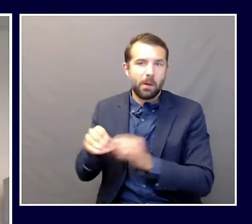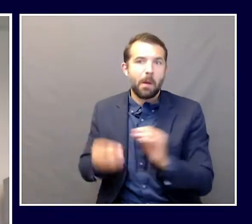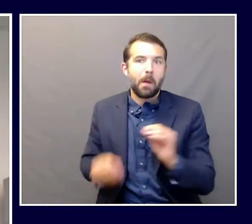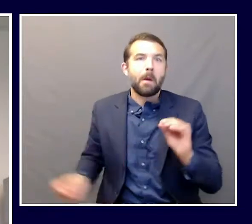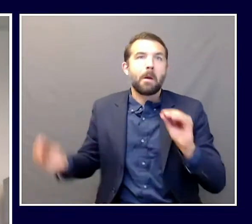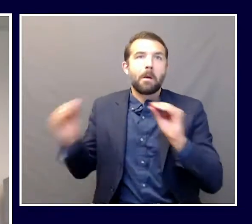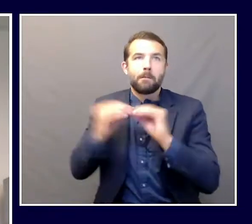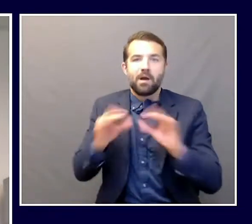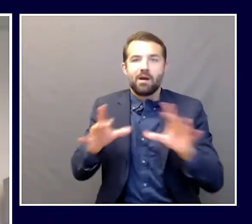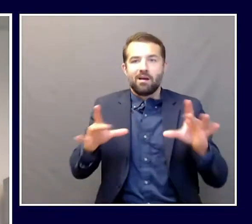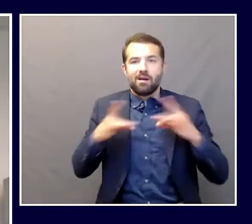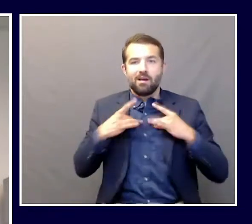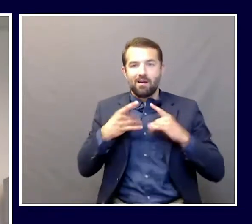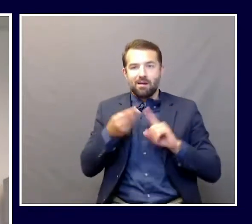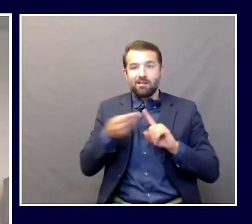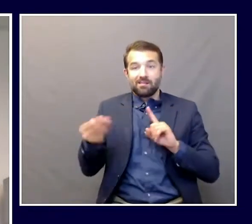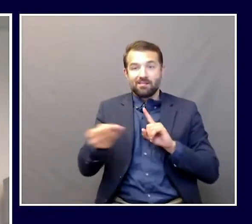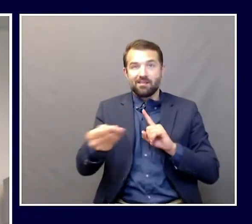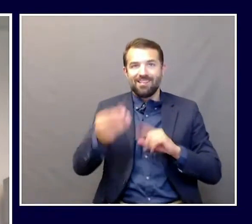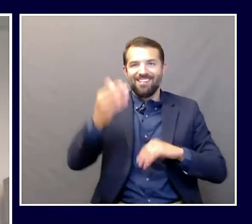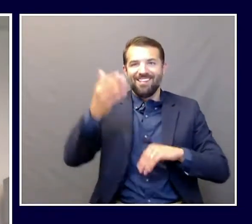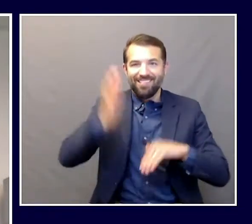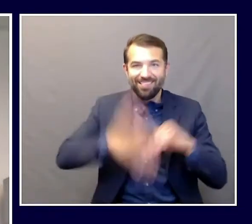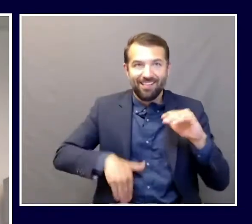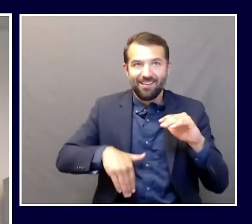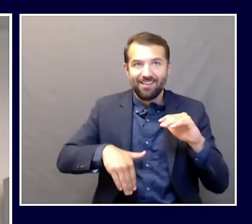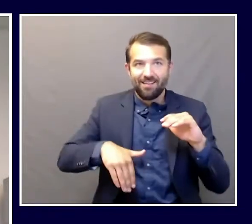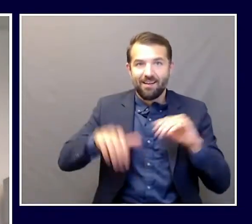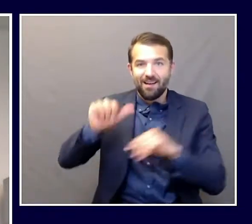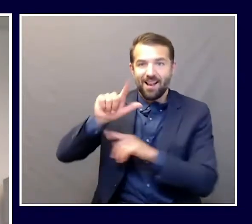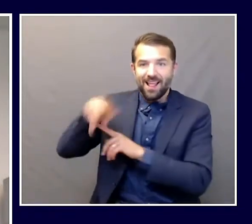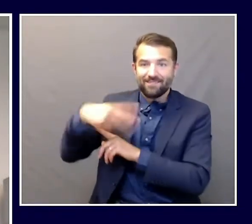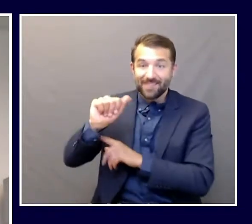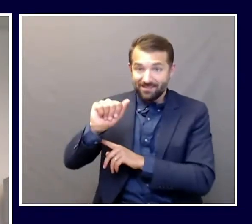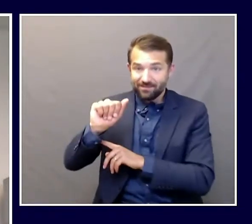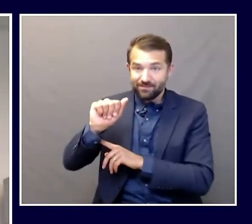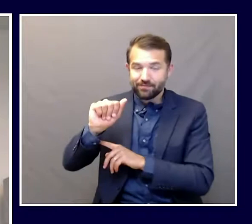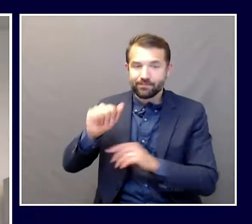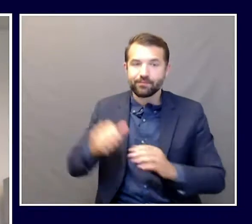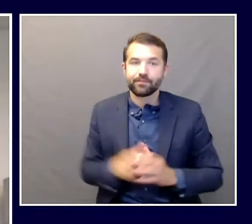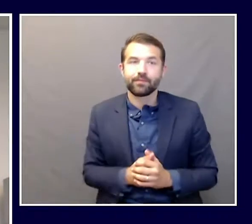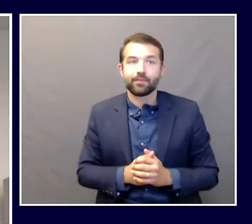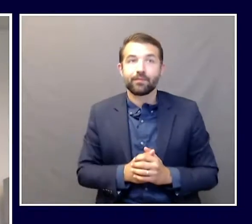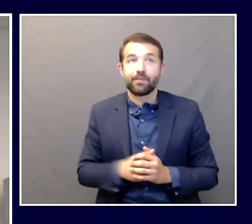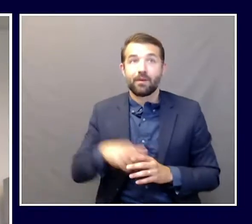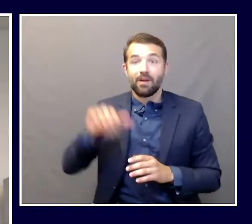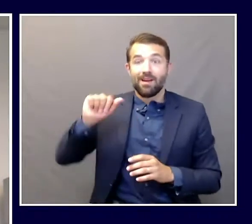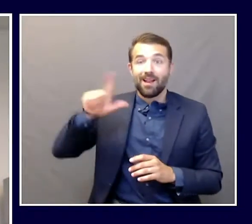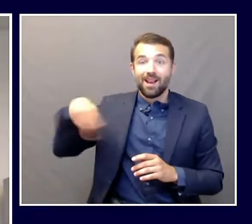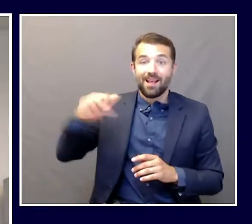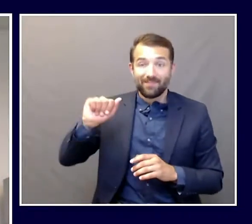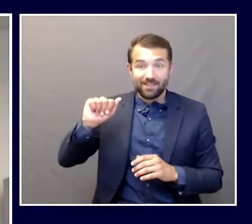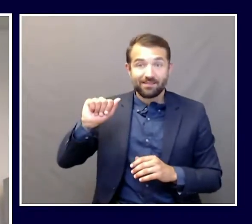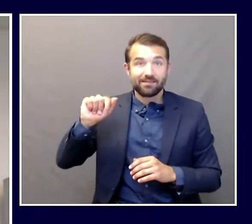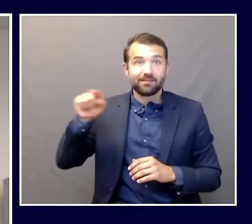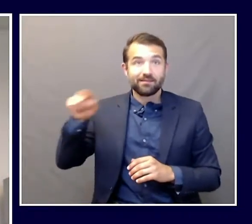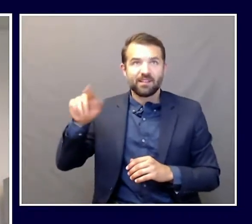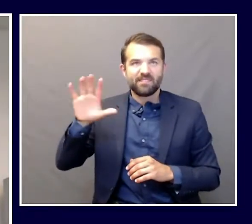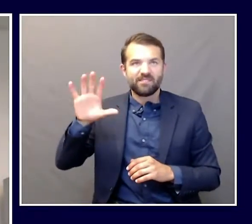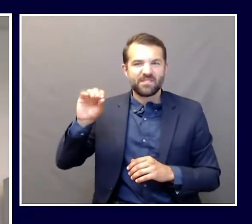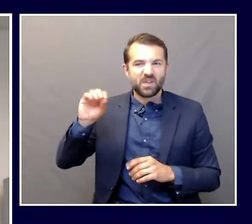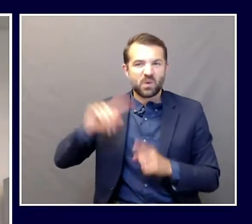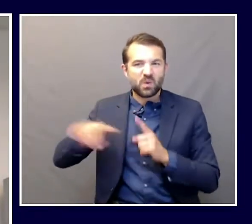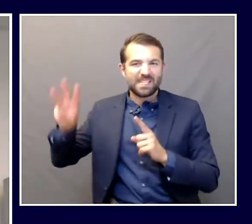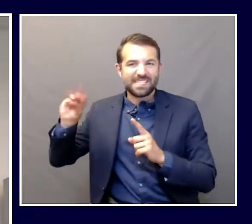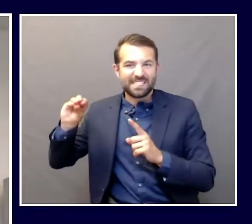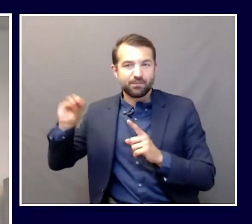variant was thought to be 50 or 60% more contagious than the garden variety variant, garden variety virus. So